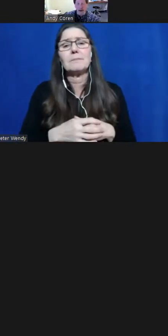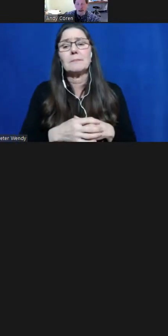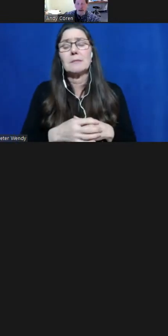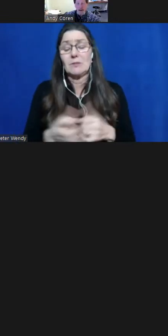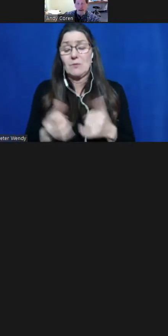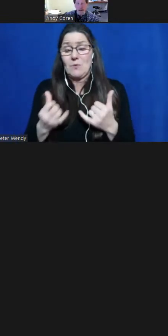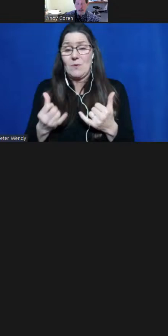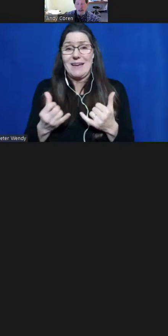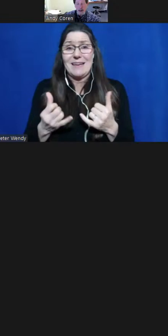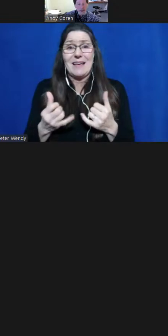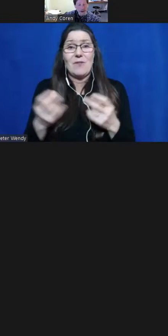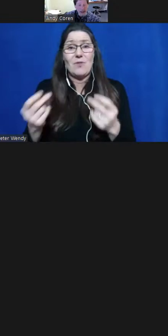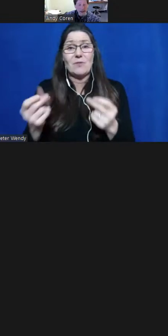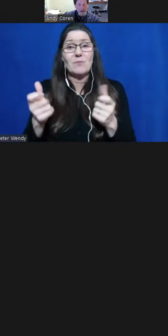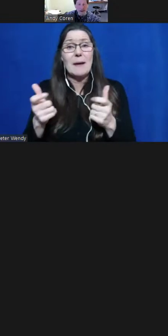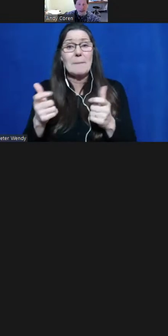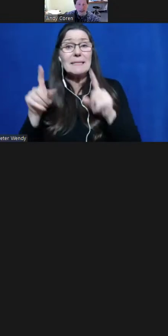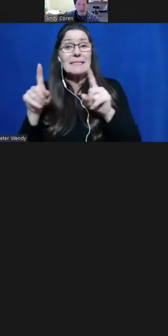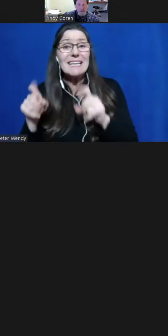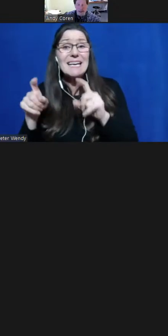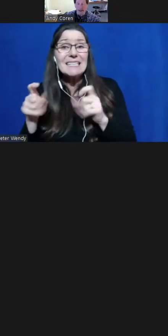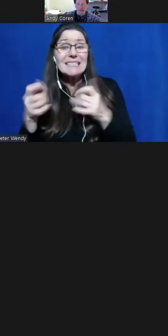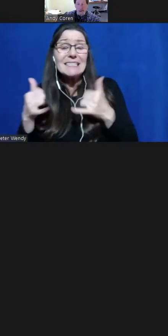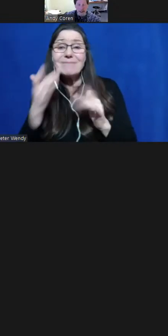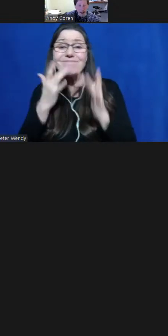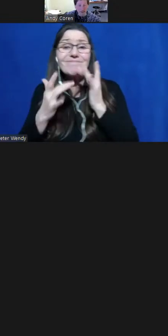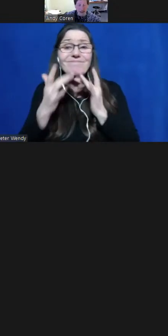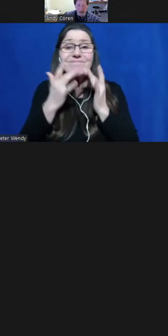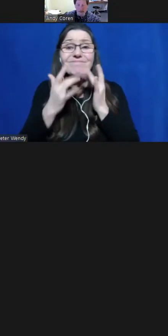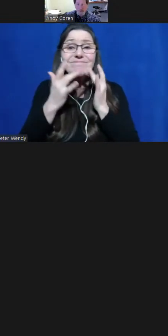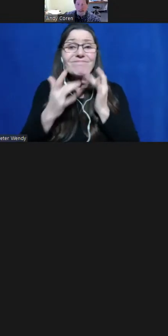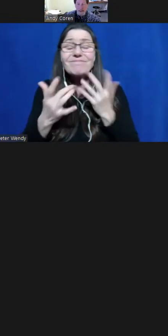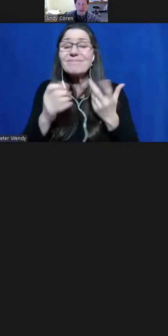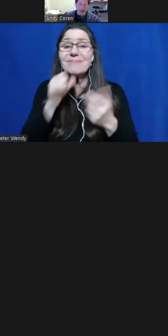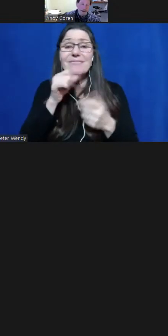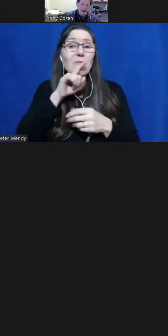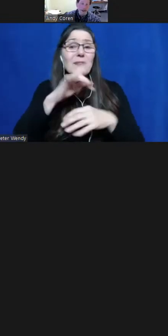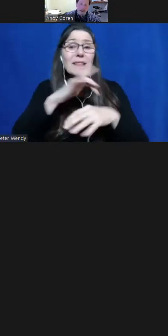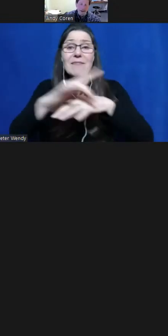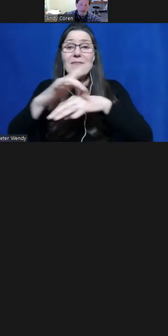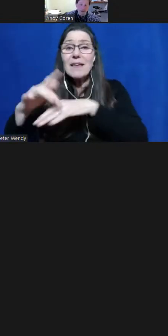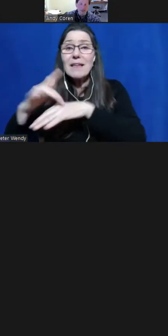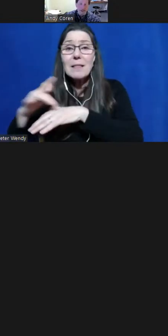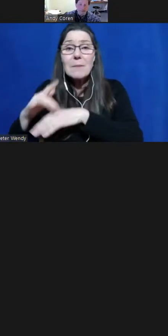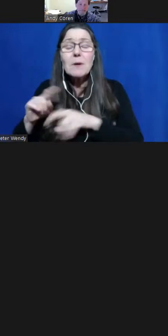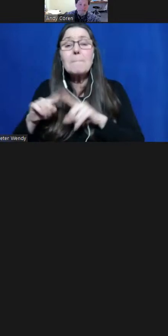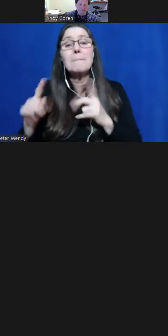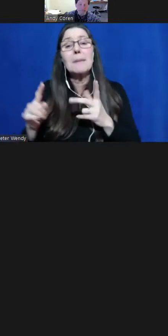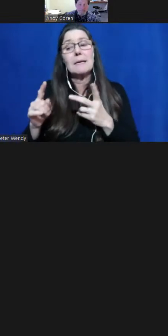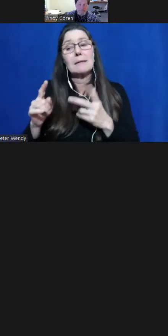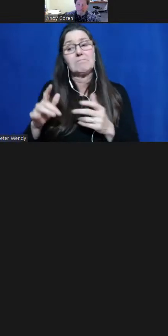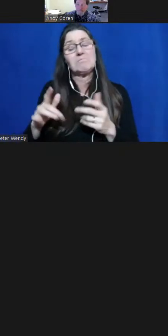tests are scarce and relatively not available, but the situation is improving.